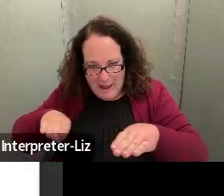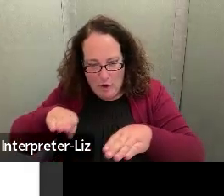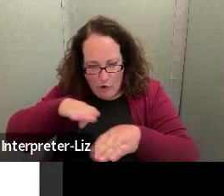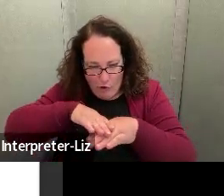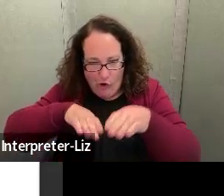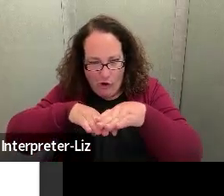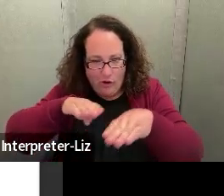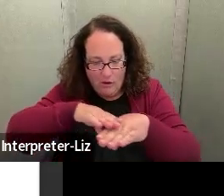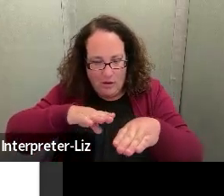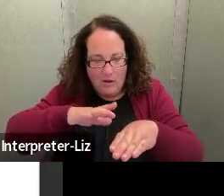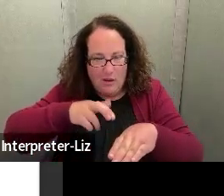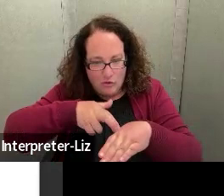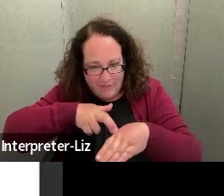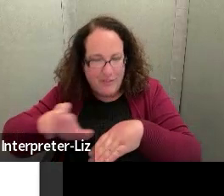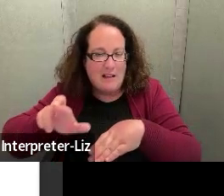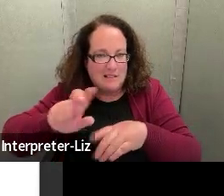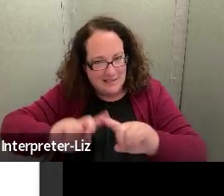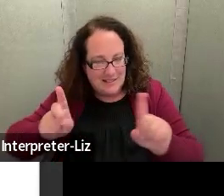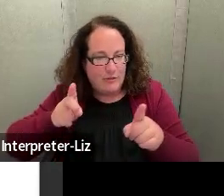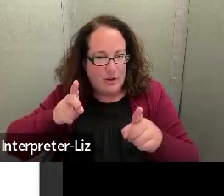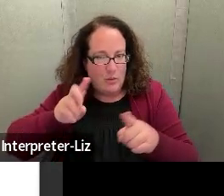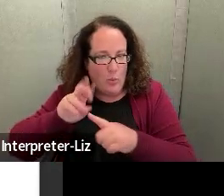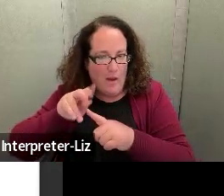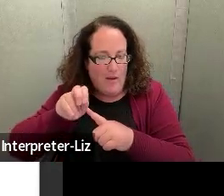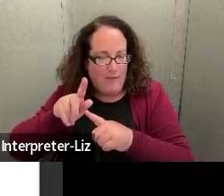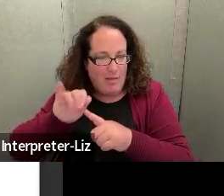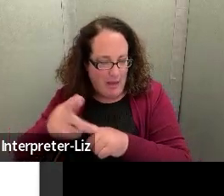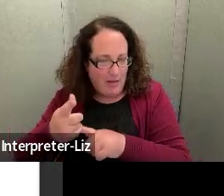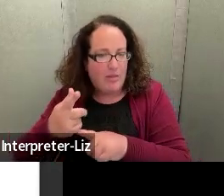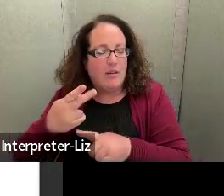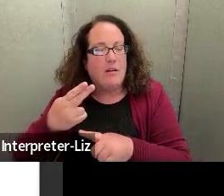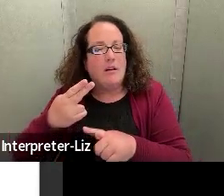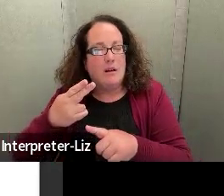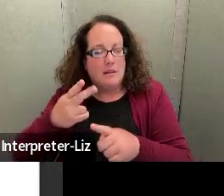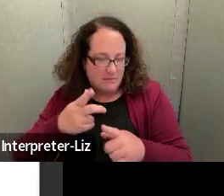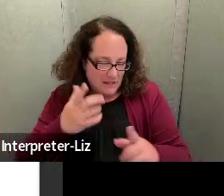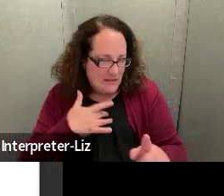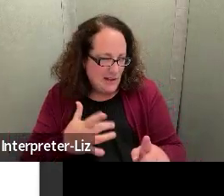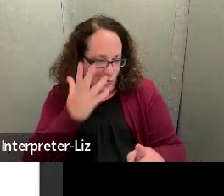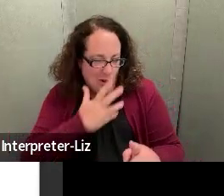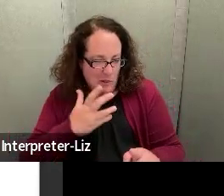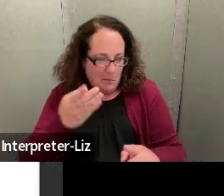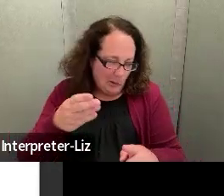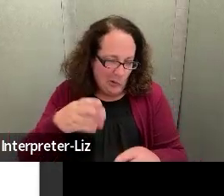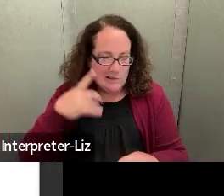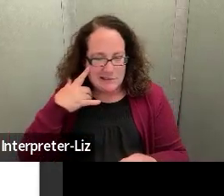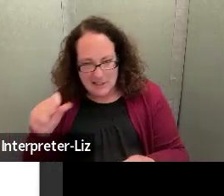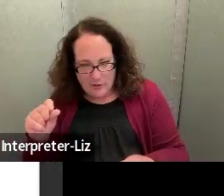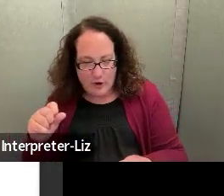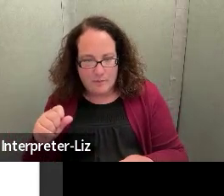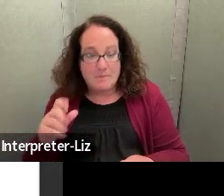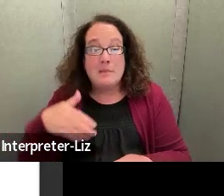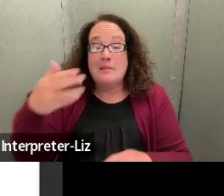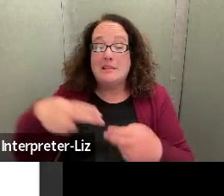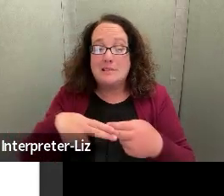So it refracts and reflects at different wavelengths, so it kind of shimmers between blue and silver. So I cut that out and inlaid it. Next